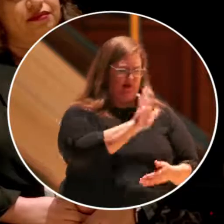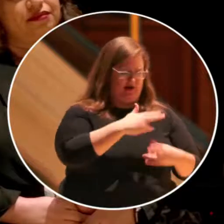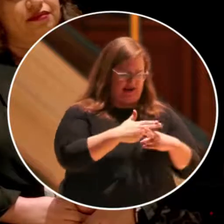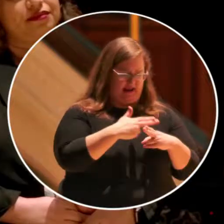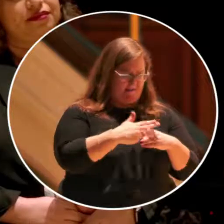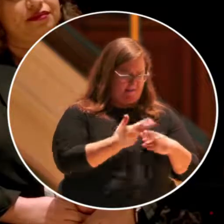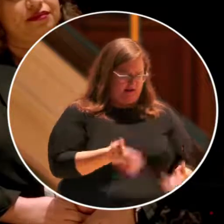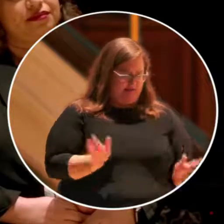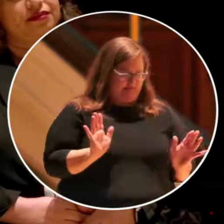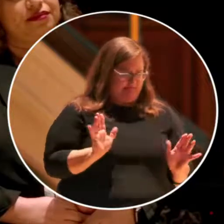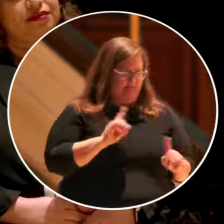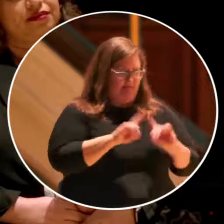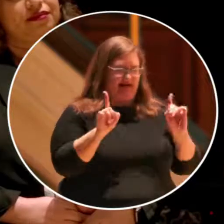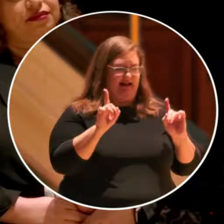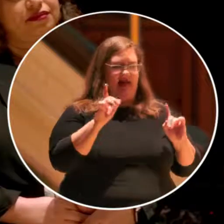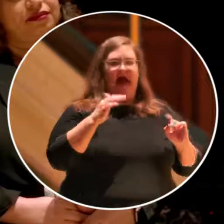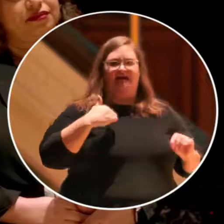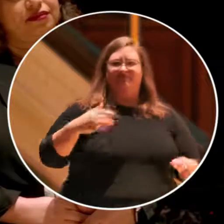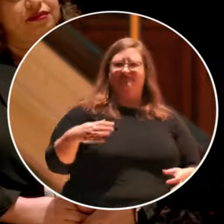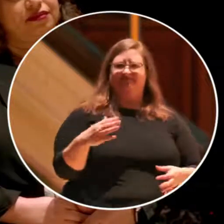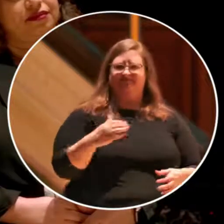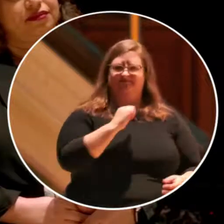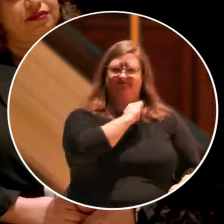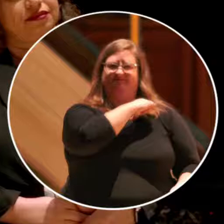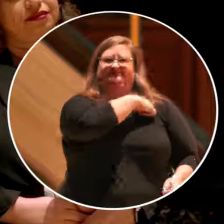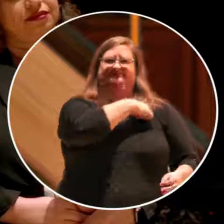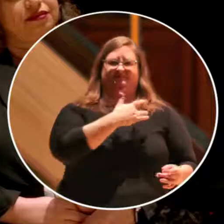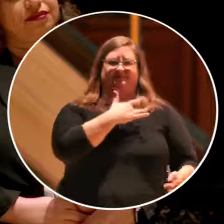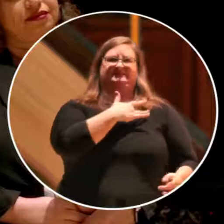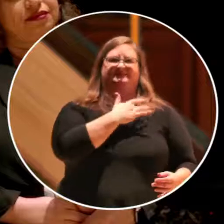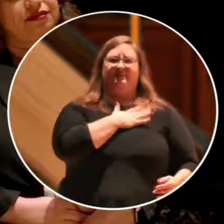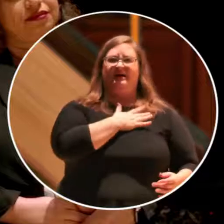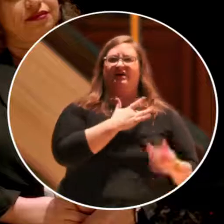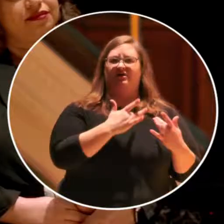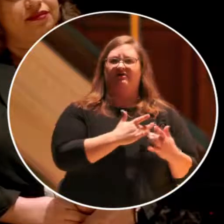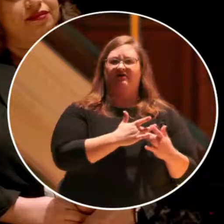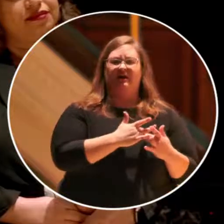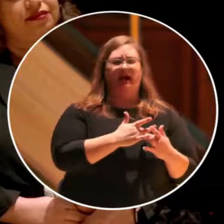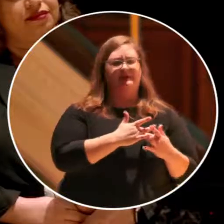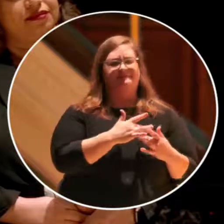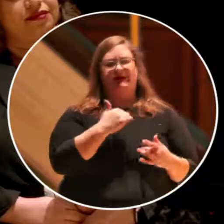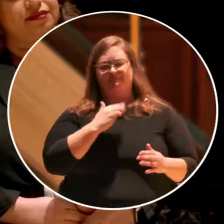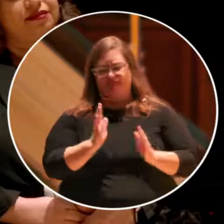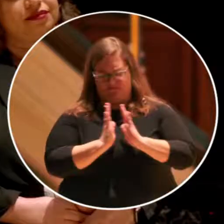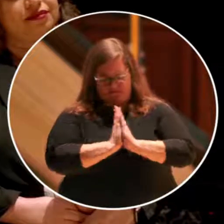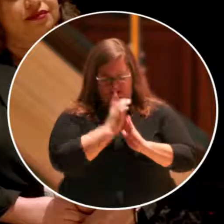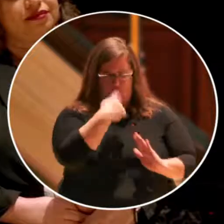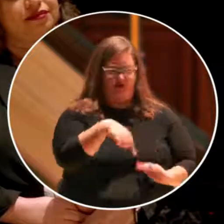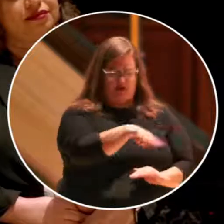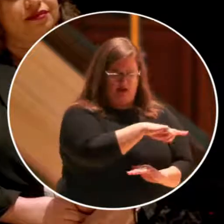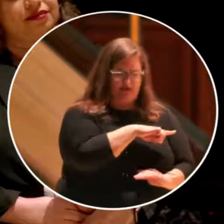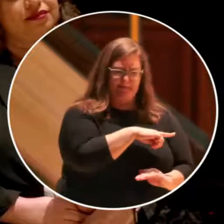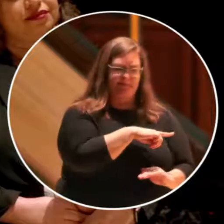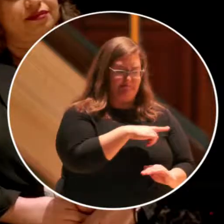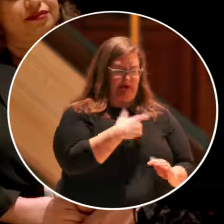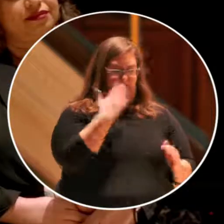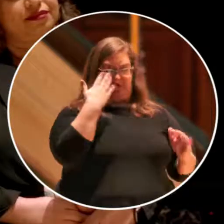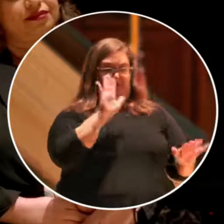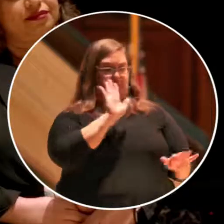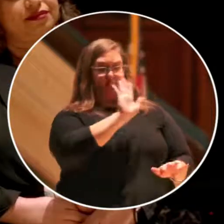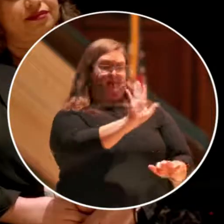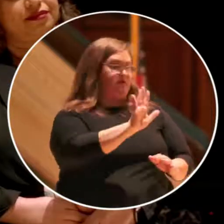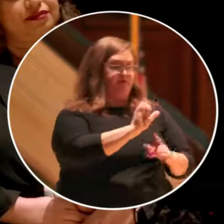often ask the caseworkers if they were okay. I prayed for them regularly, not knowing what they were facing.